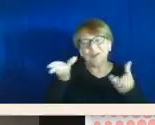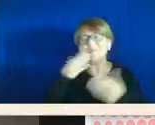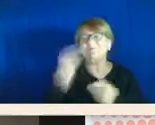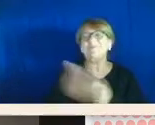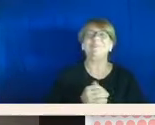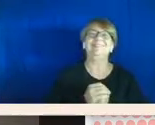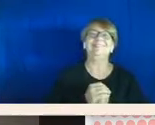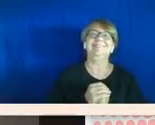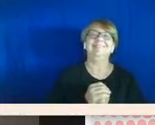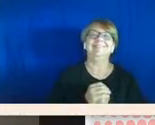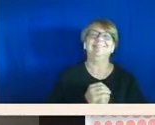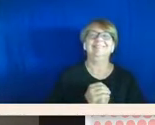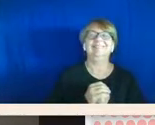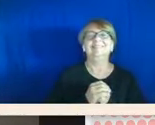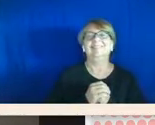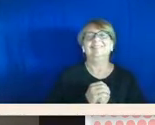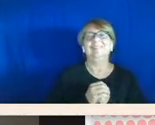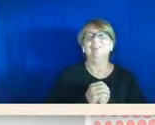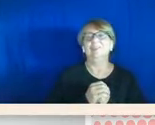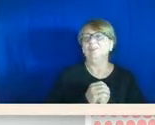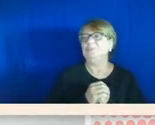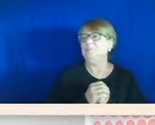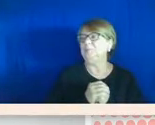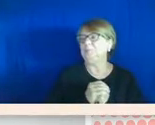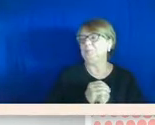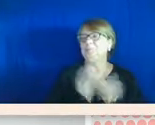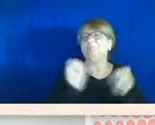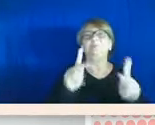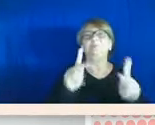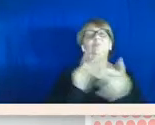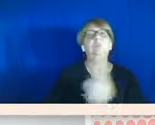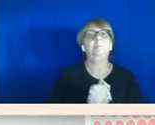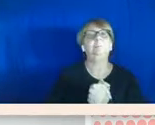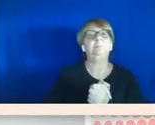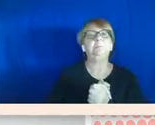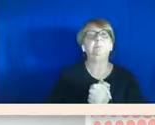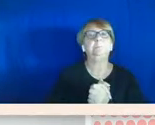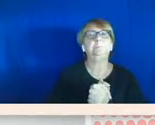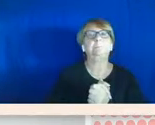Thank you. All right. We are at